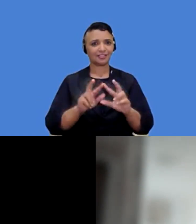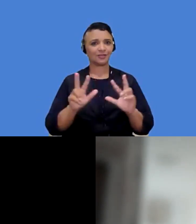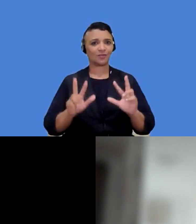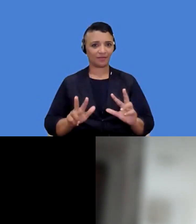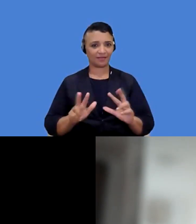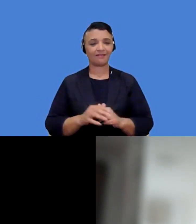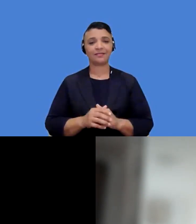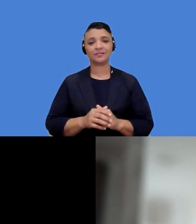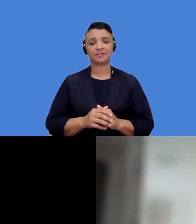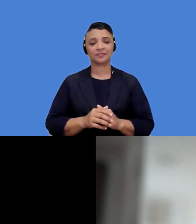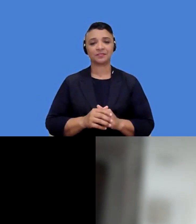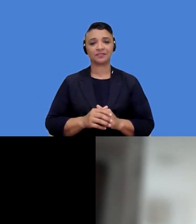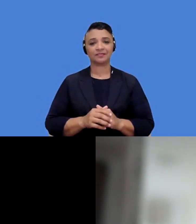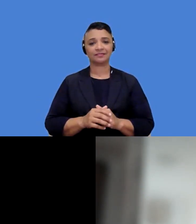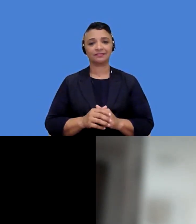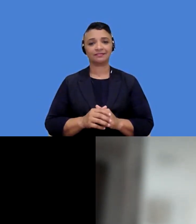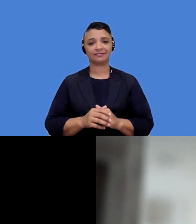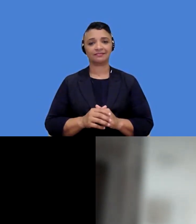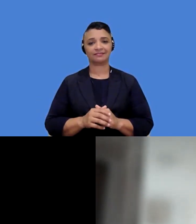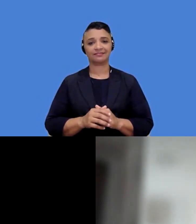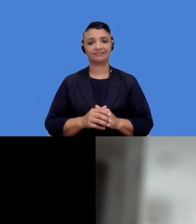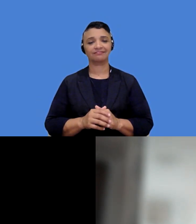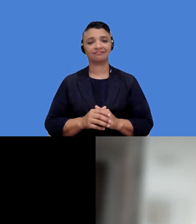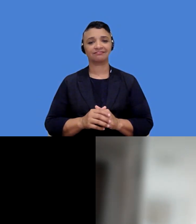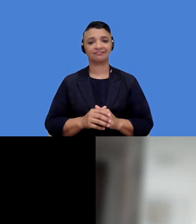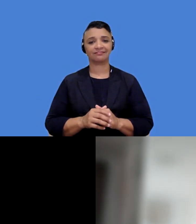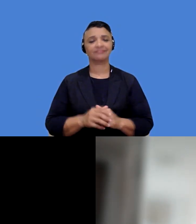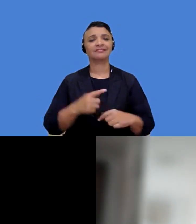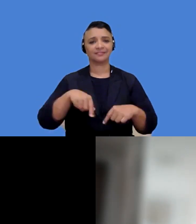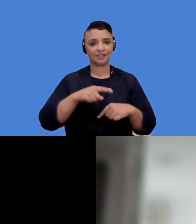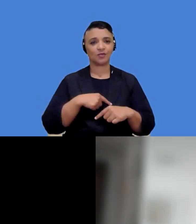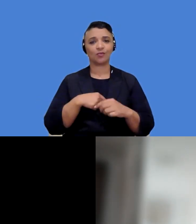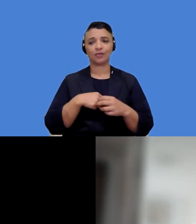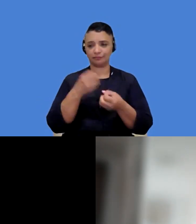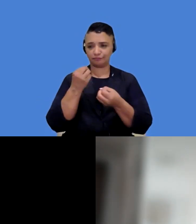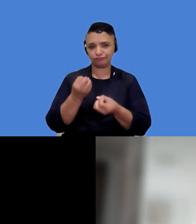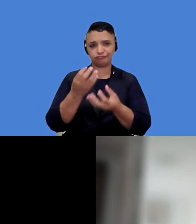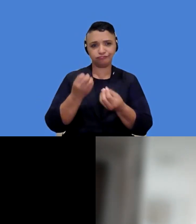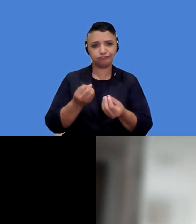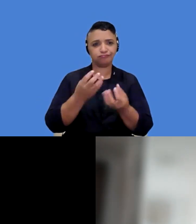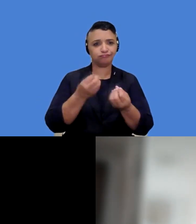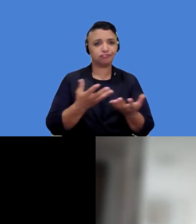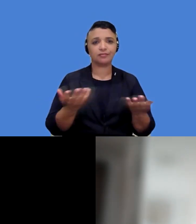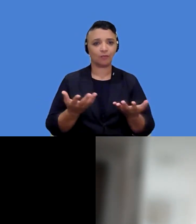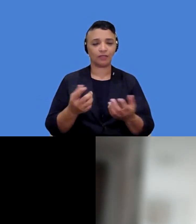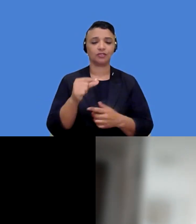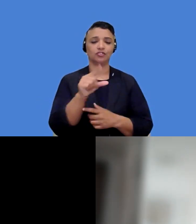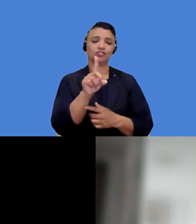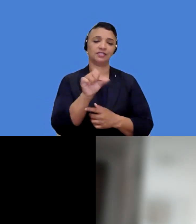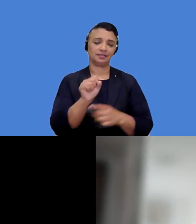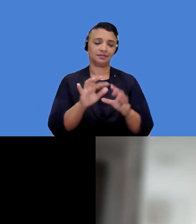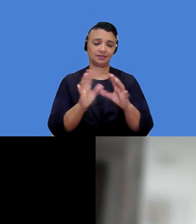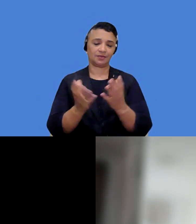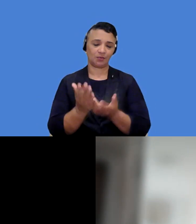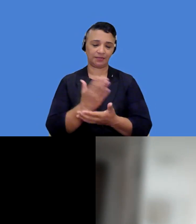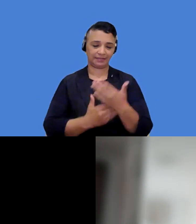and listening to us talk about the Global Disability Summit. I will